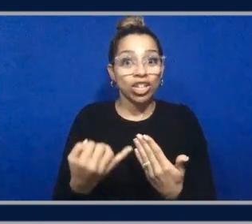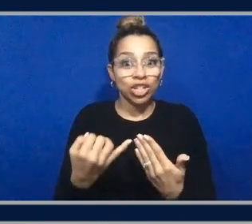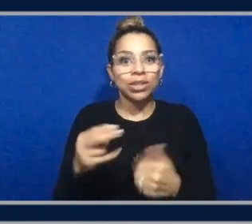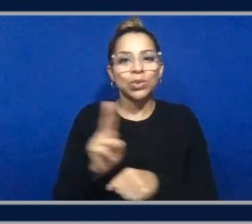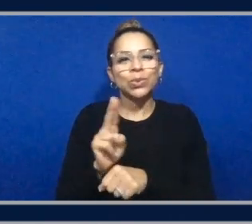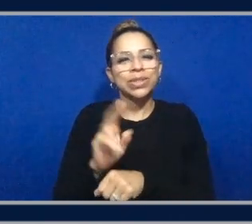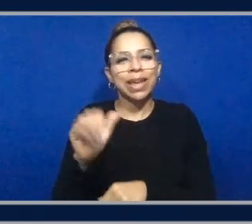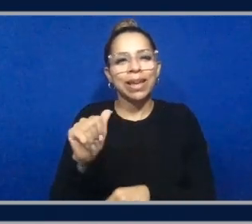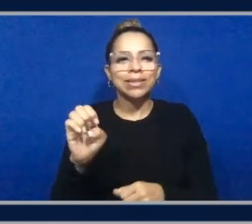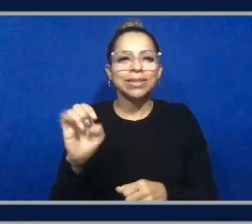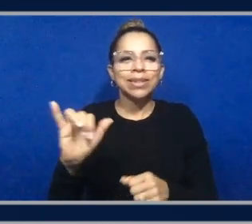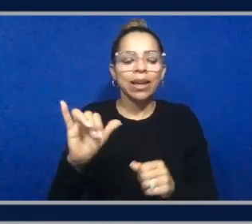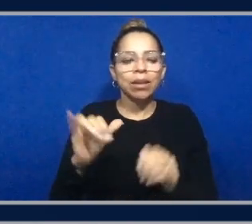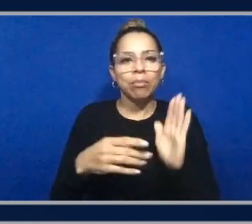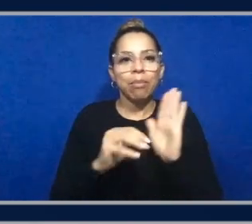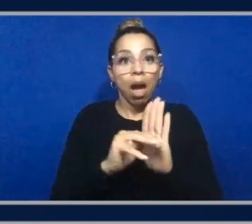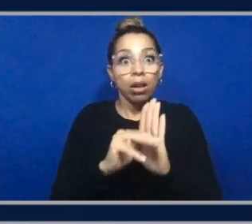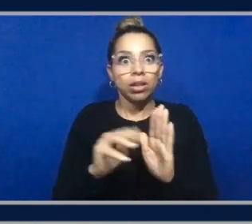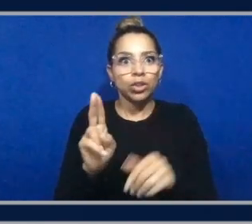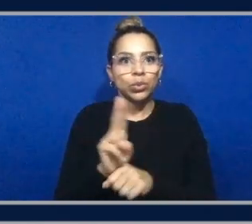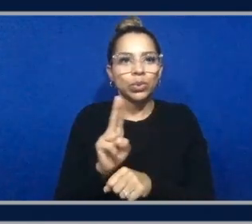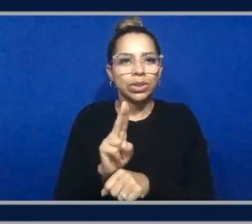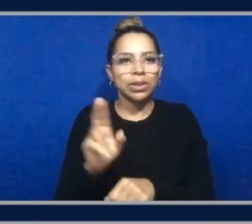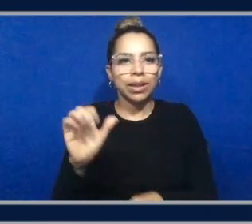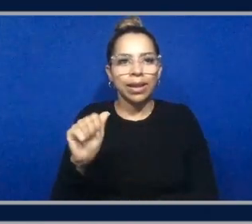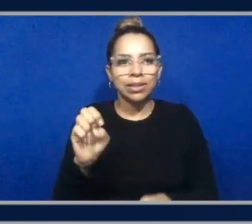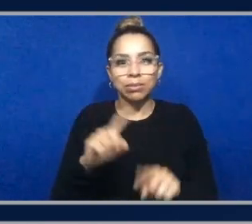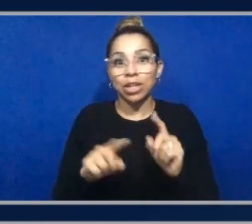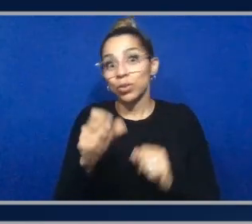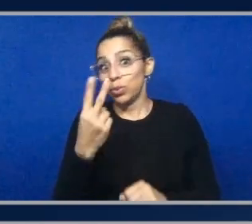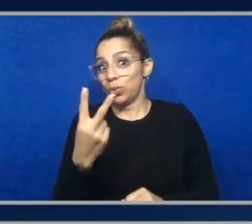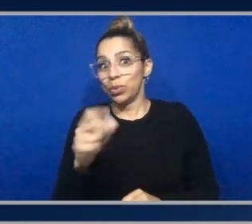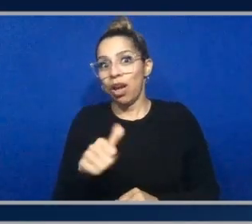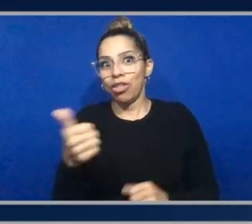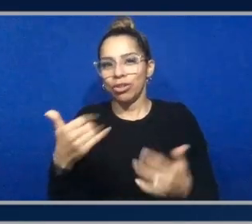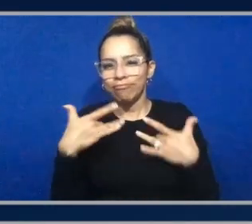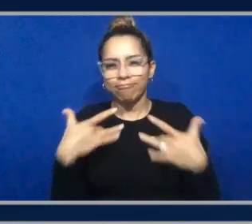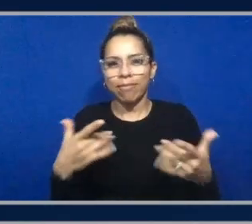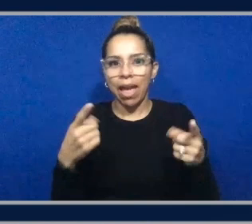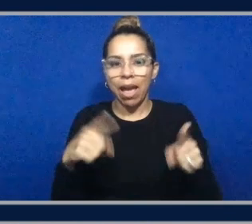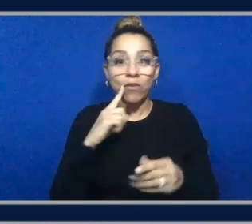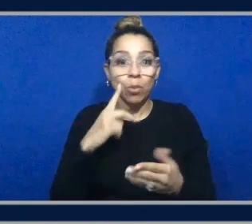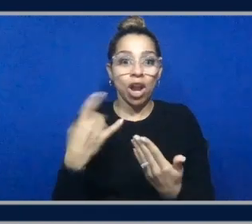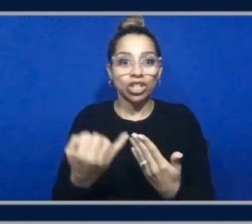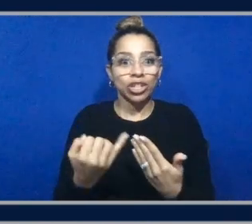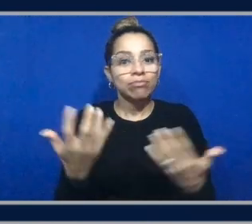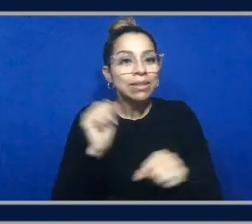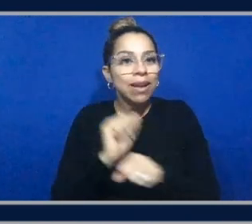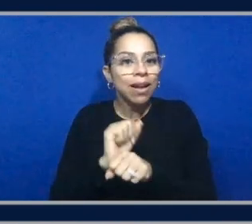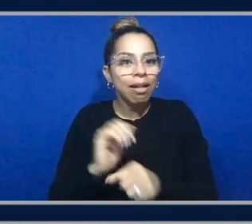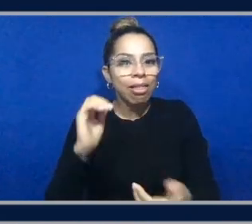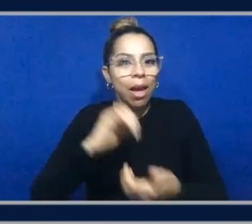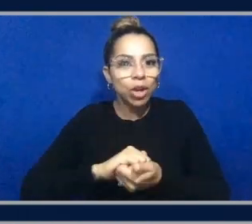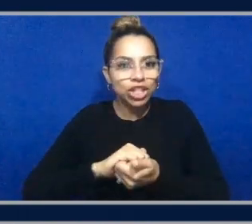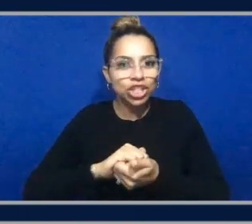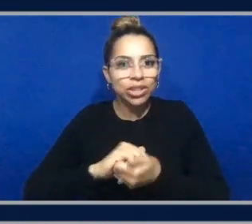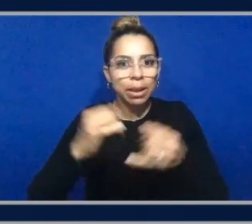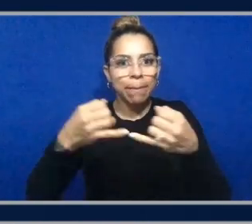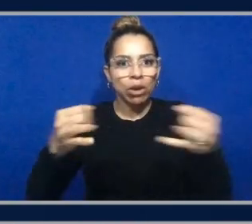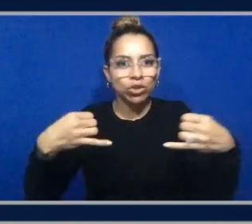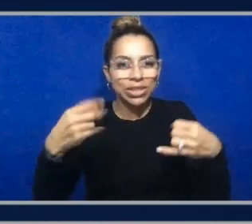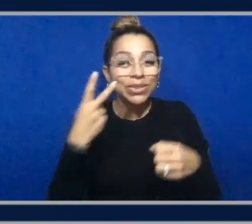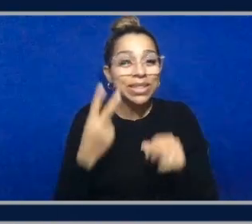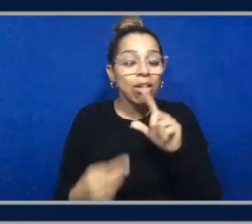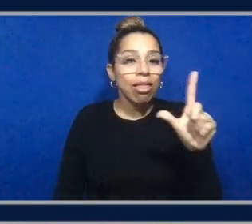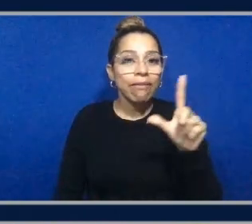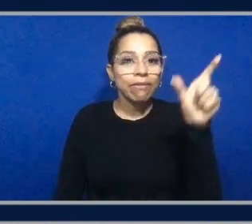case. But there are two other critical things about projects. So one is it's a collaboration boundary. So if you see on the left nav, I